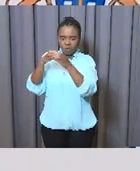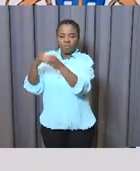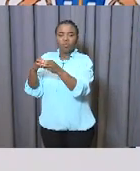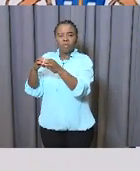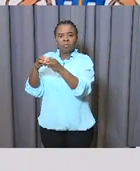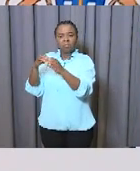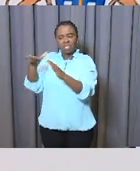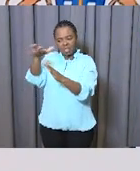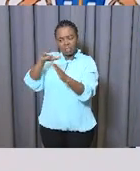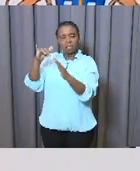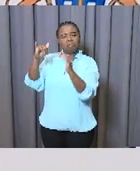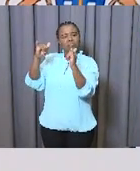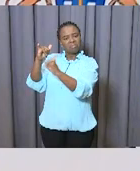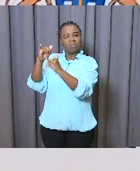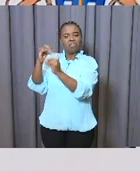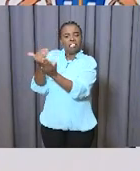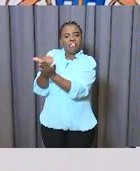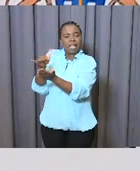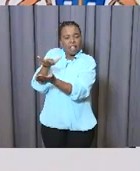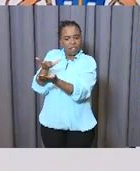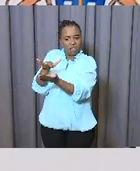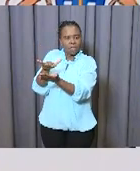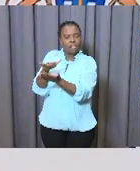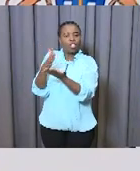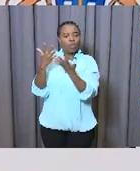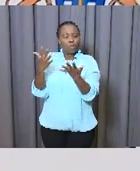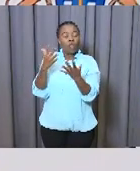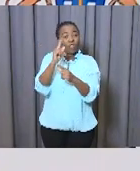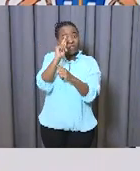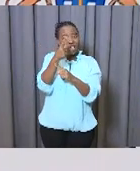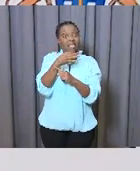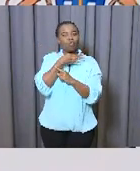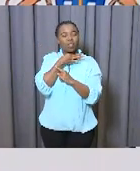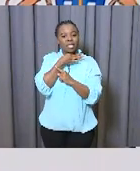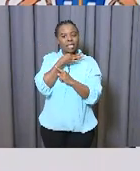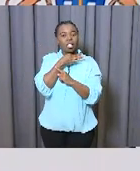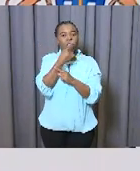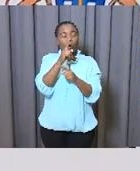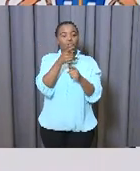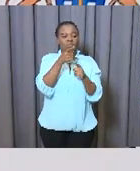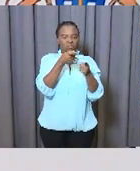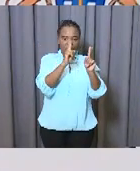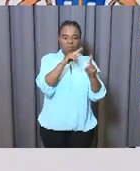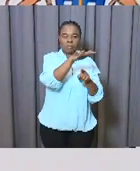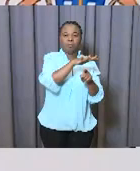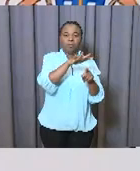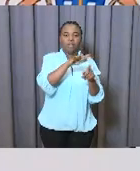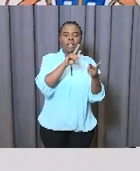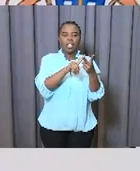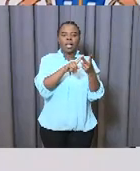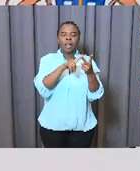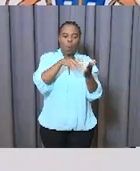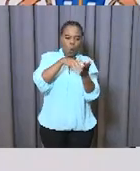facilities? Then take the risk with the vulnerability. So we say there's the risk index and there's the